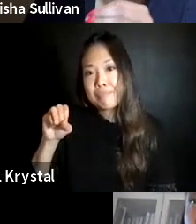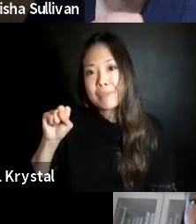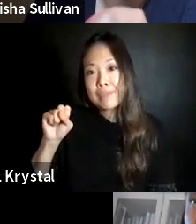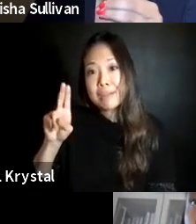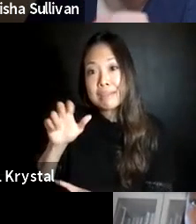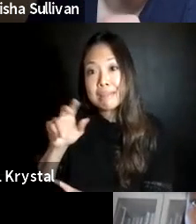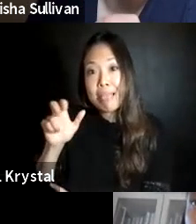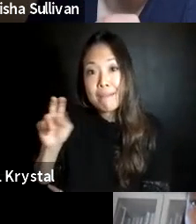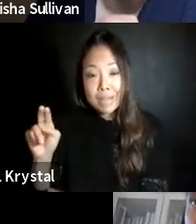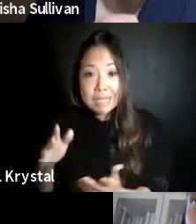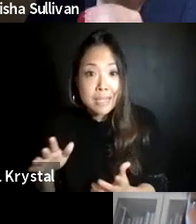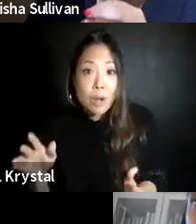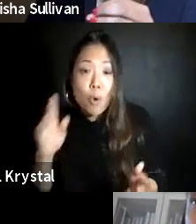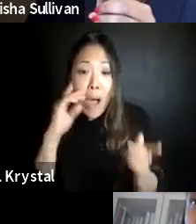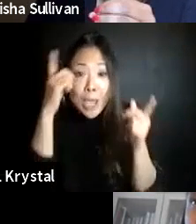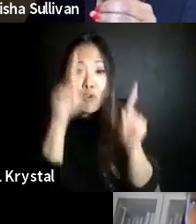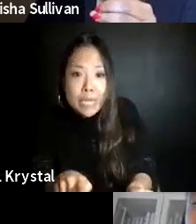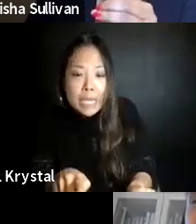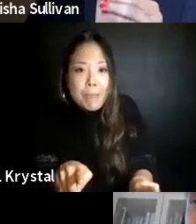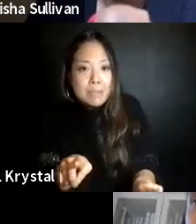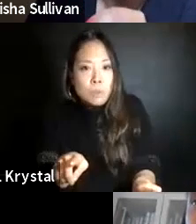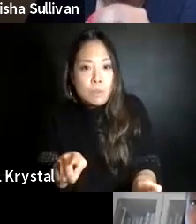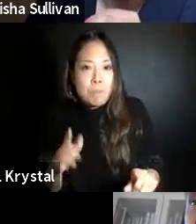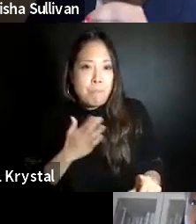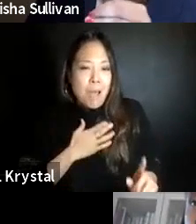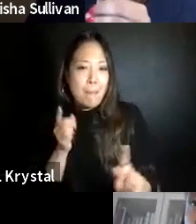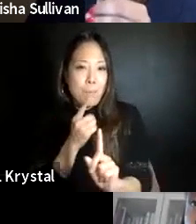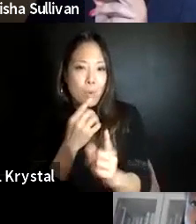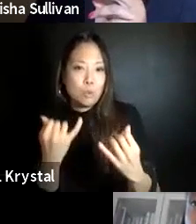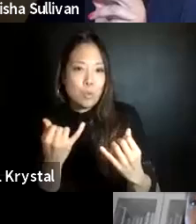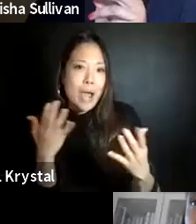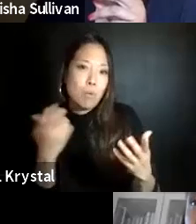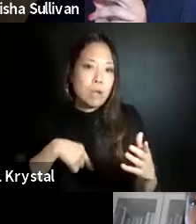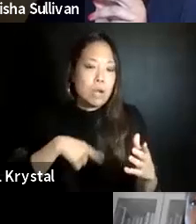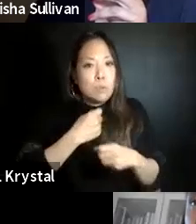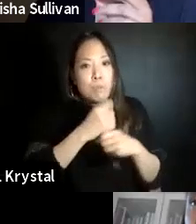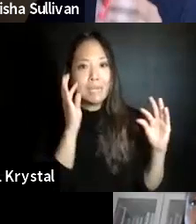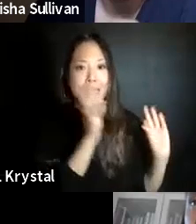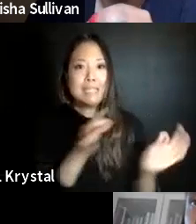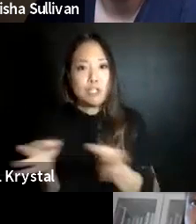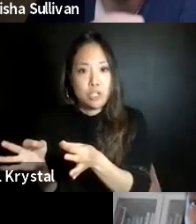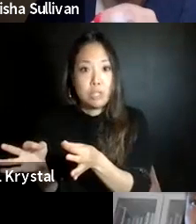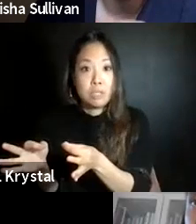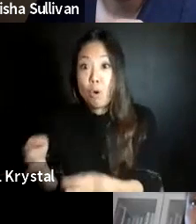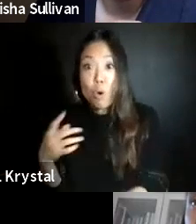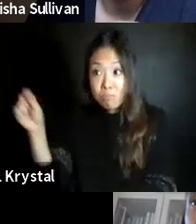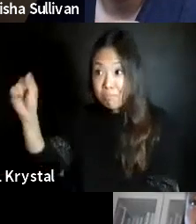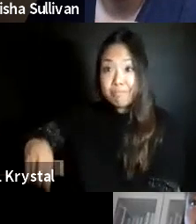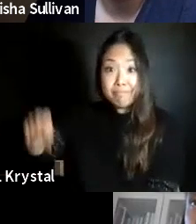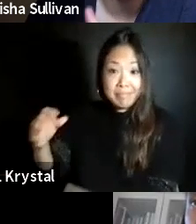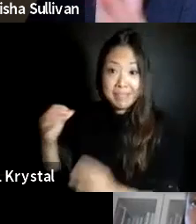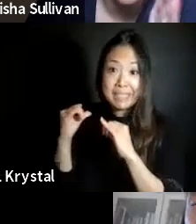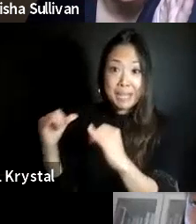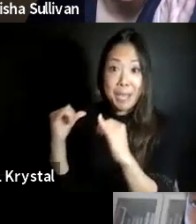that makes people more comfortable. Me too, absolutely. So if that makes people more, if that makes people more